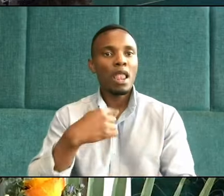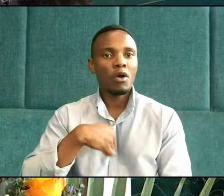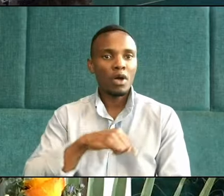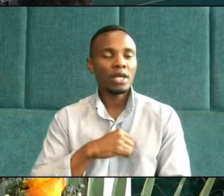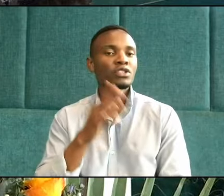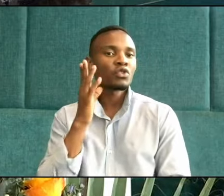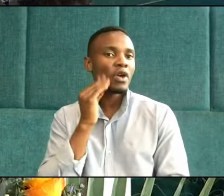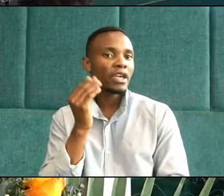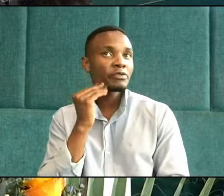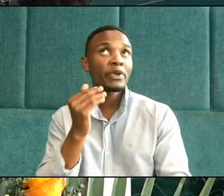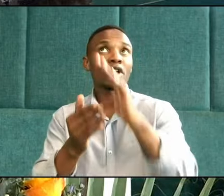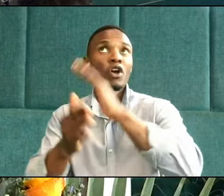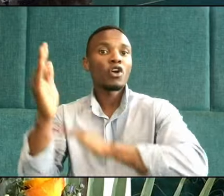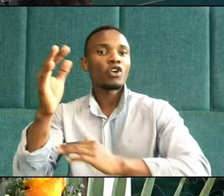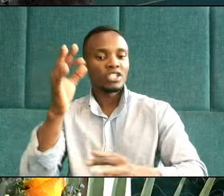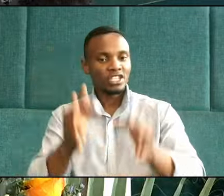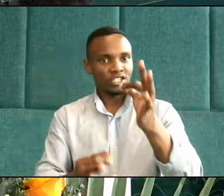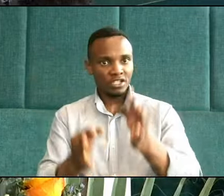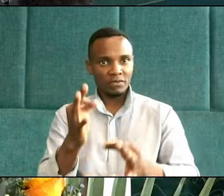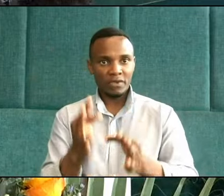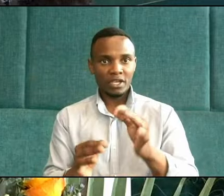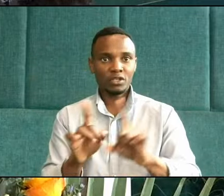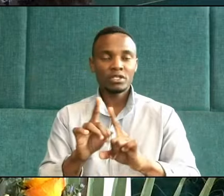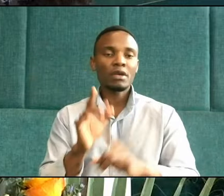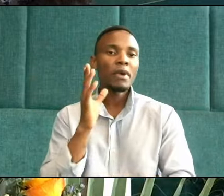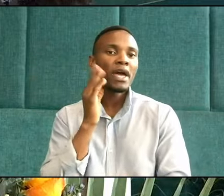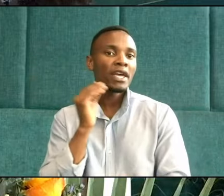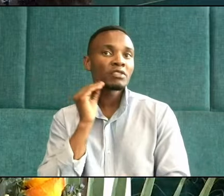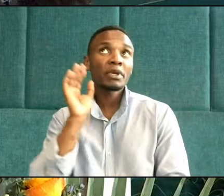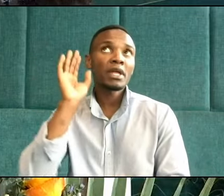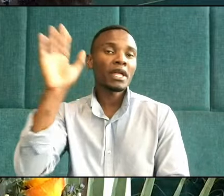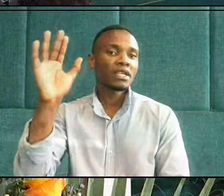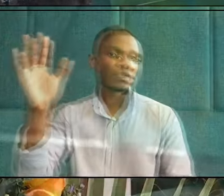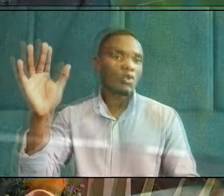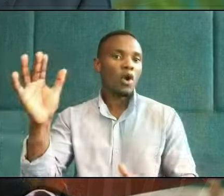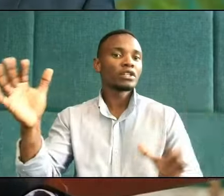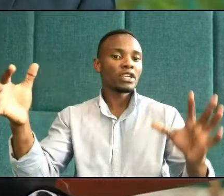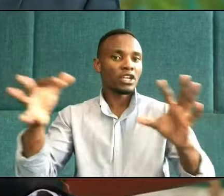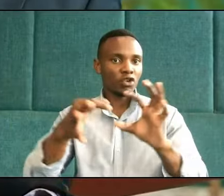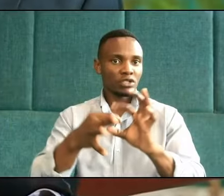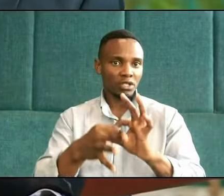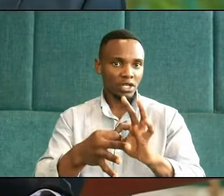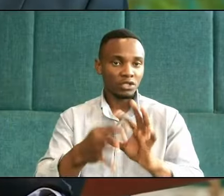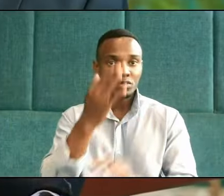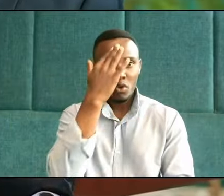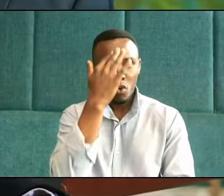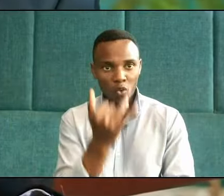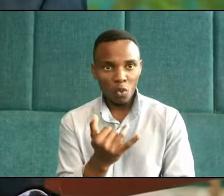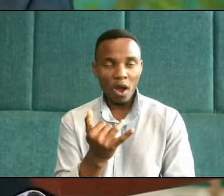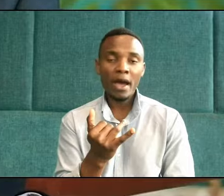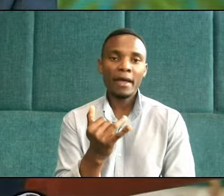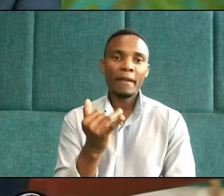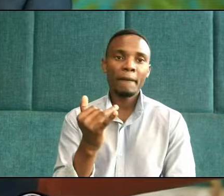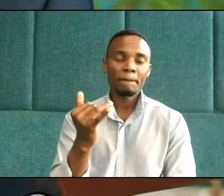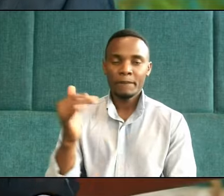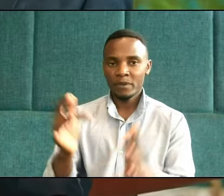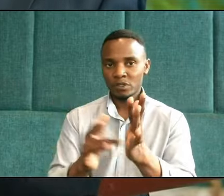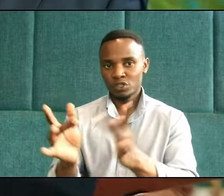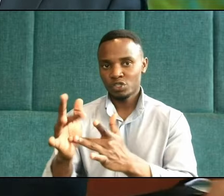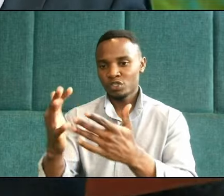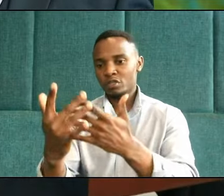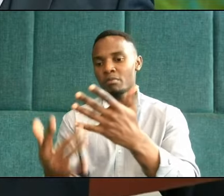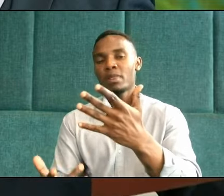justification and experience this reconciliation. Because of that blood, we have